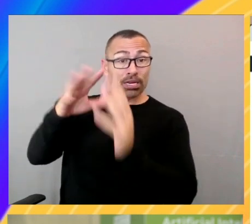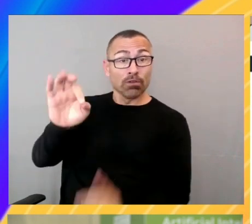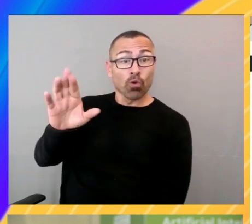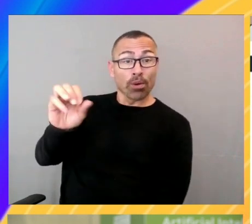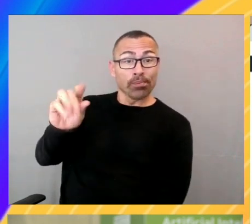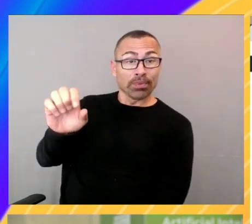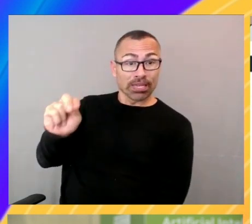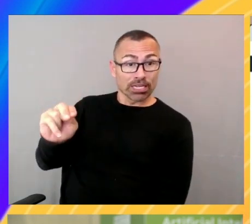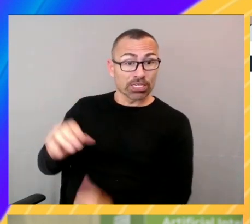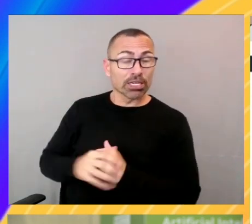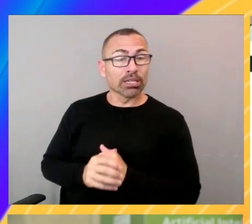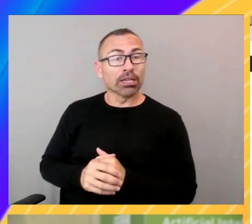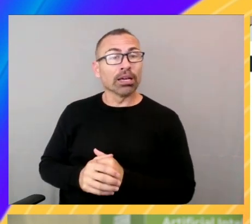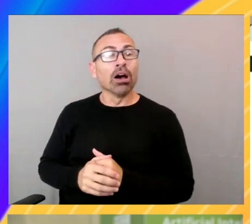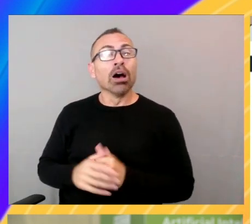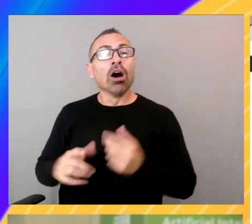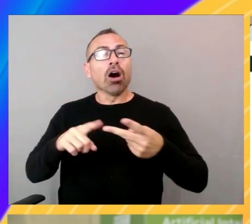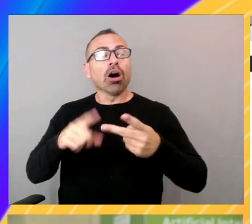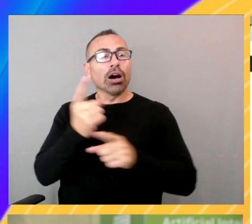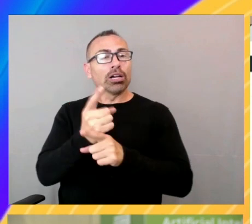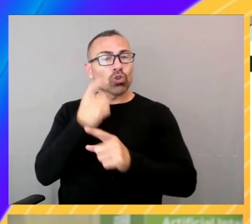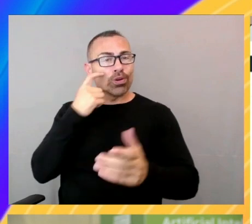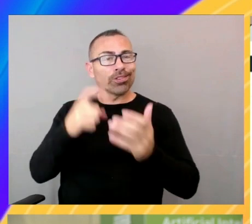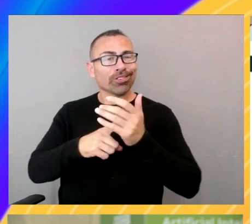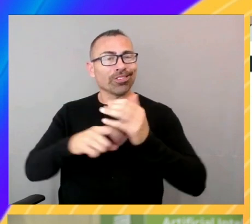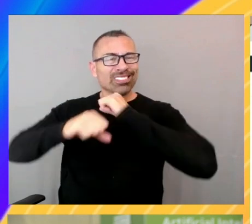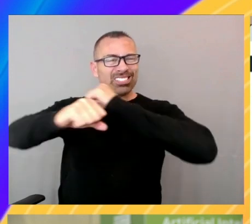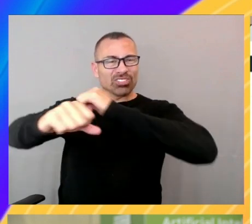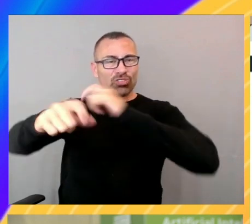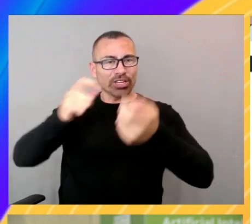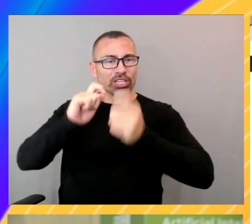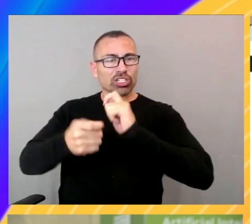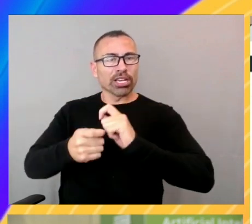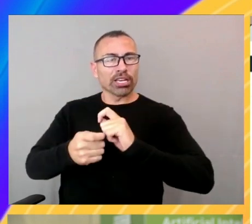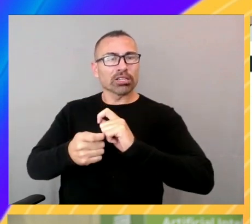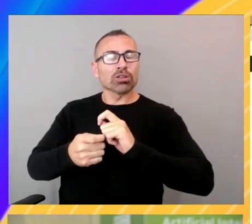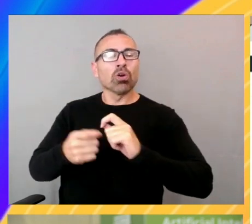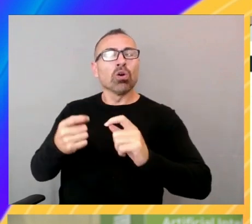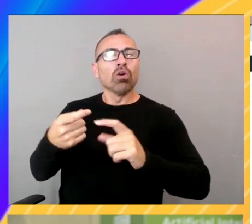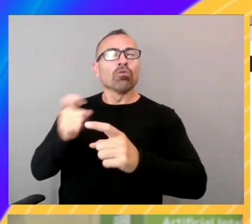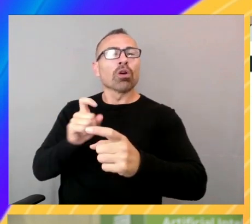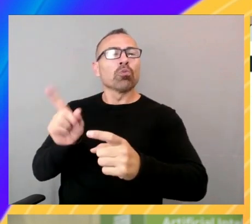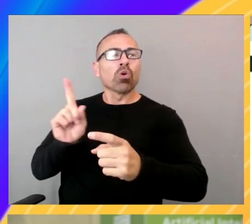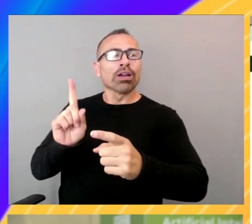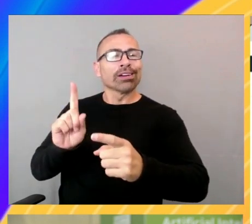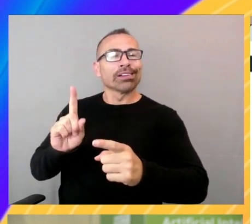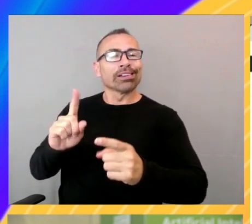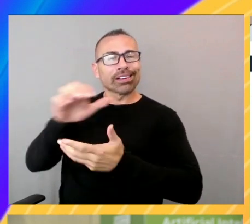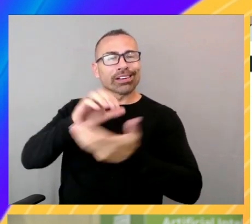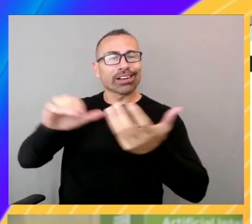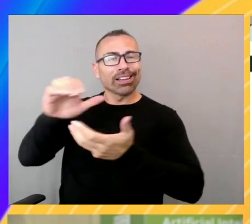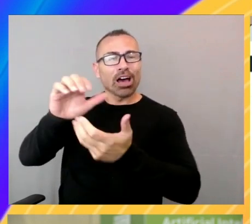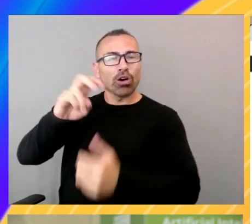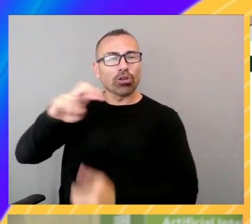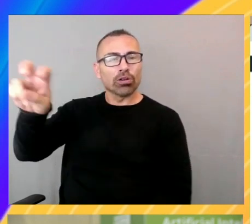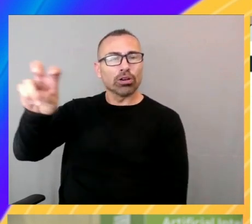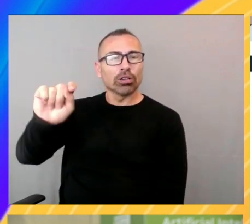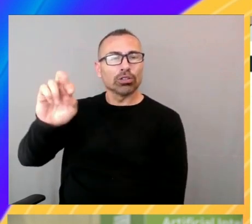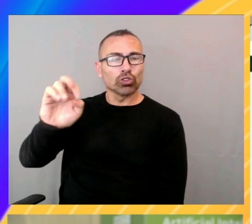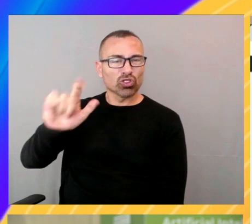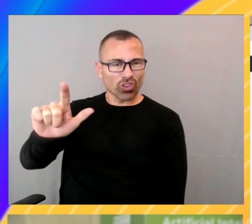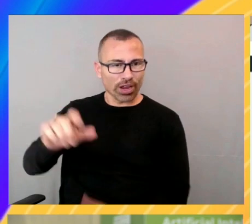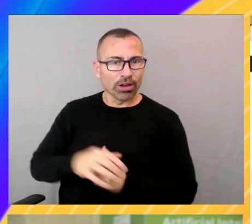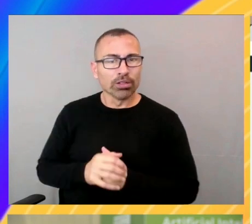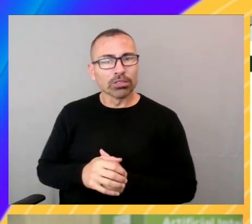from CloudTrail, right? So you can actually looking into the CloudTrail. If I go into there, it